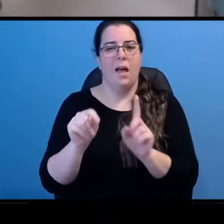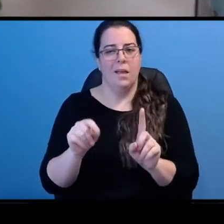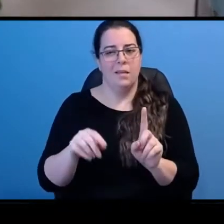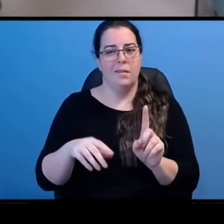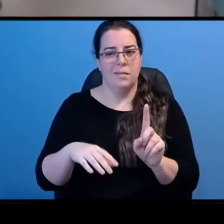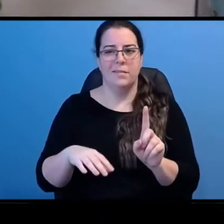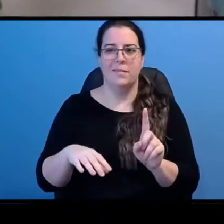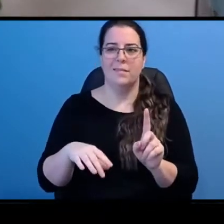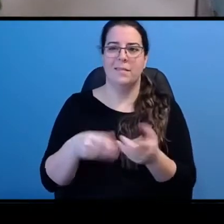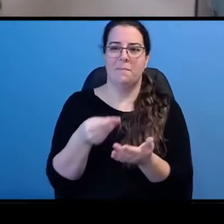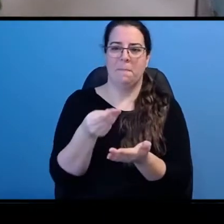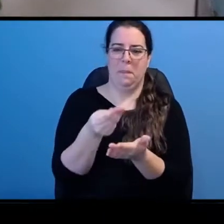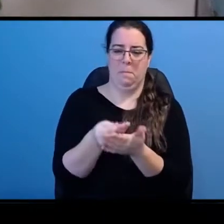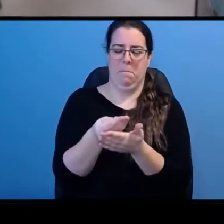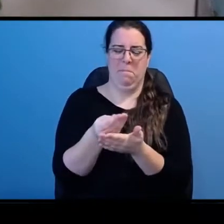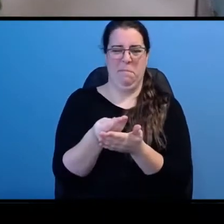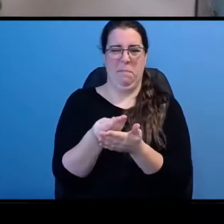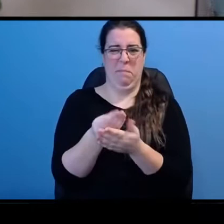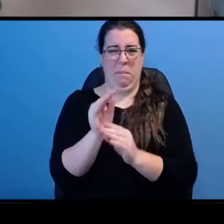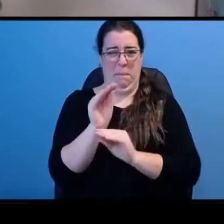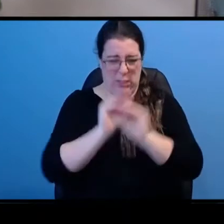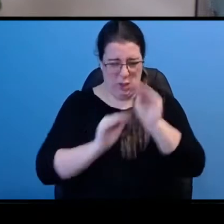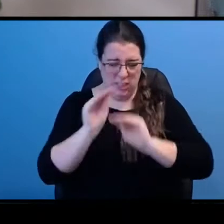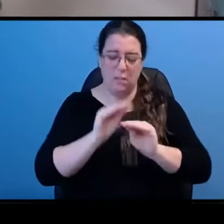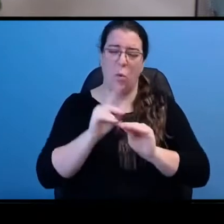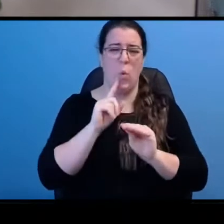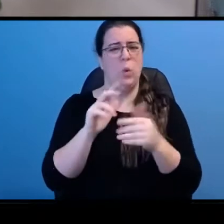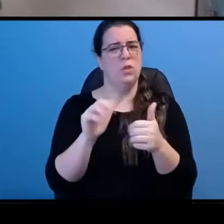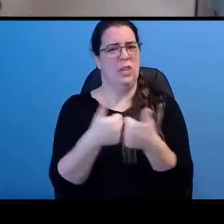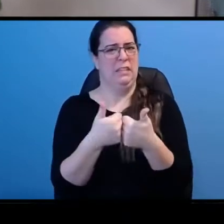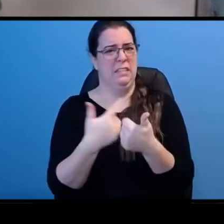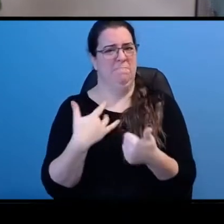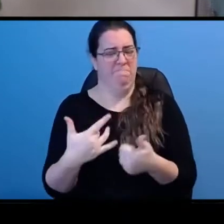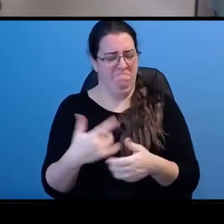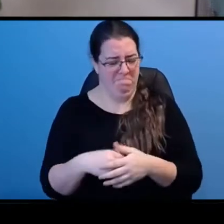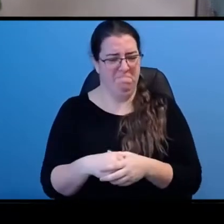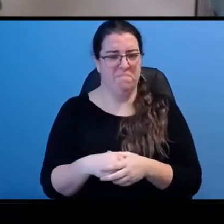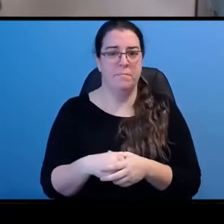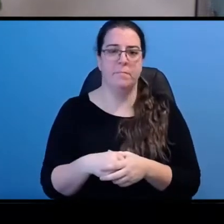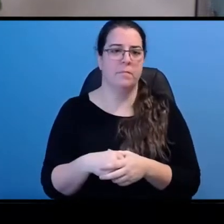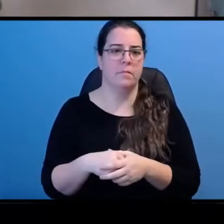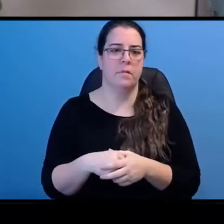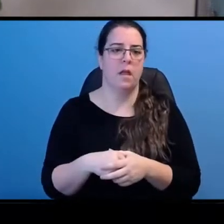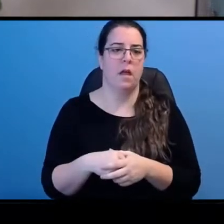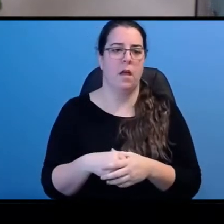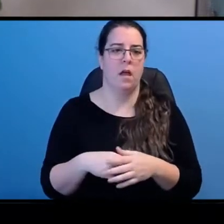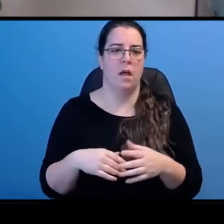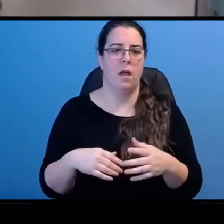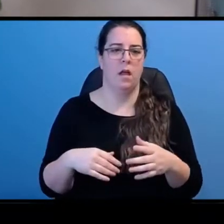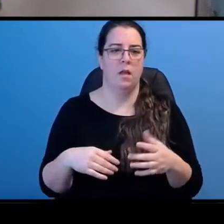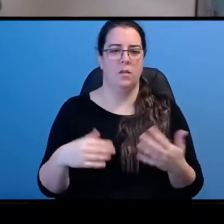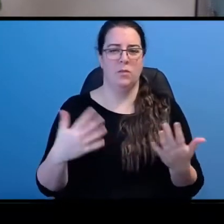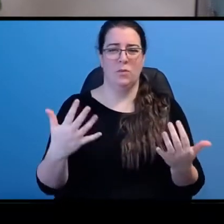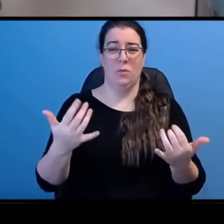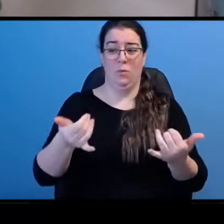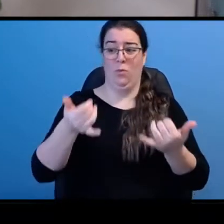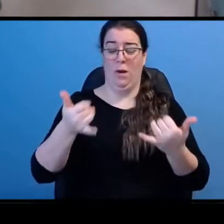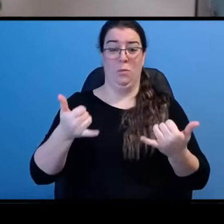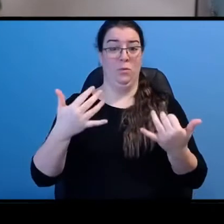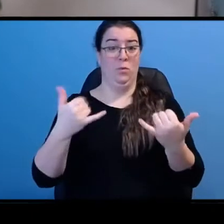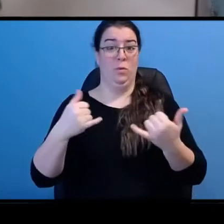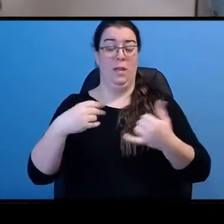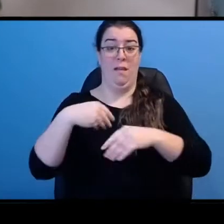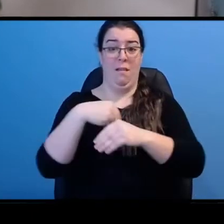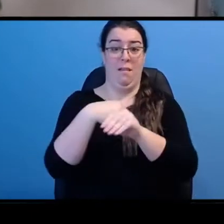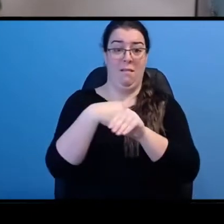are challenging, and they're challenging to sort of talk about it in this format that we have here, because everybody's